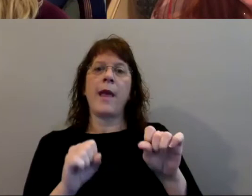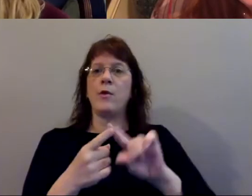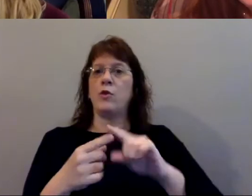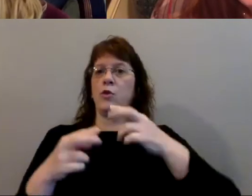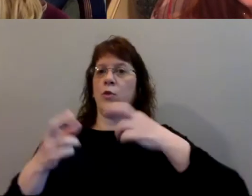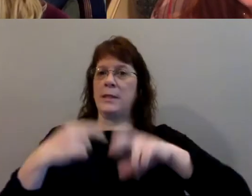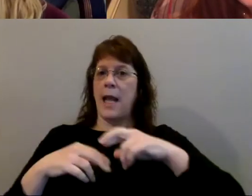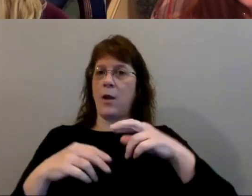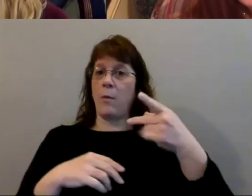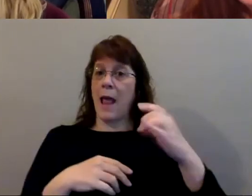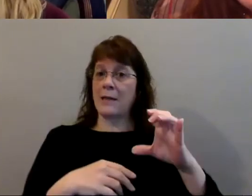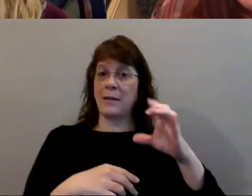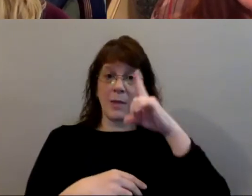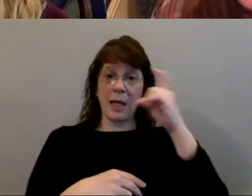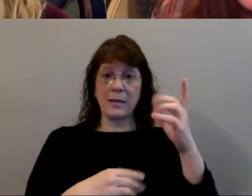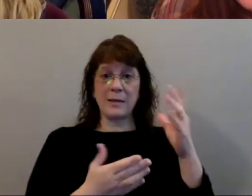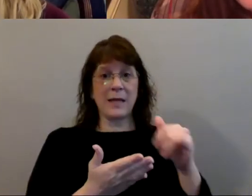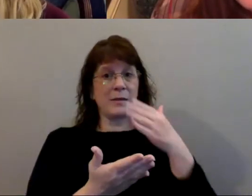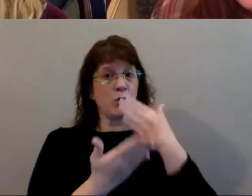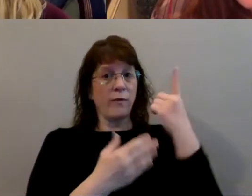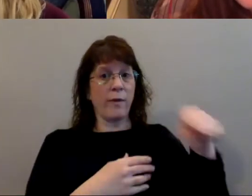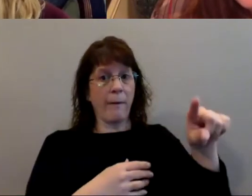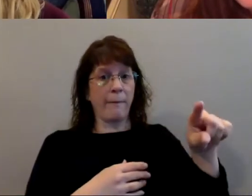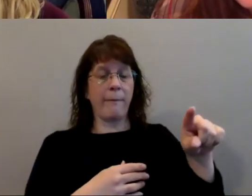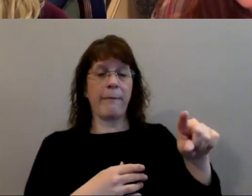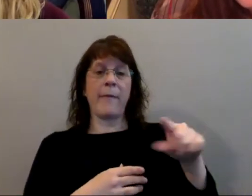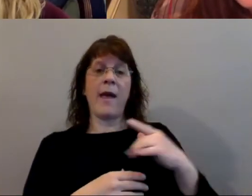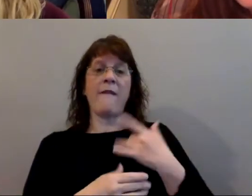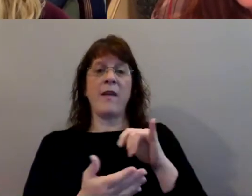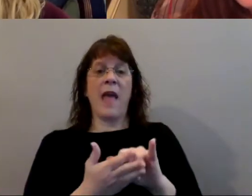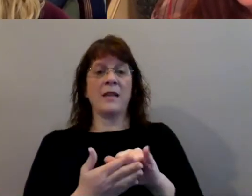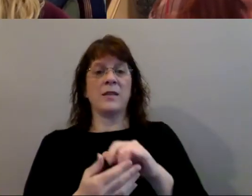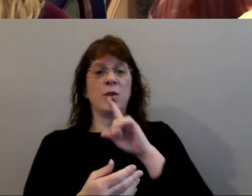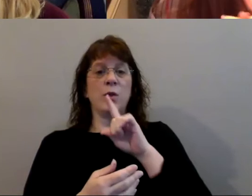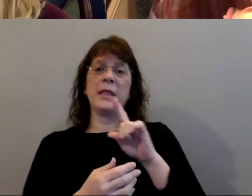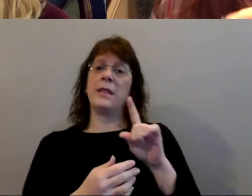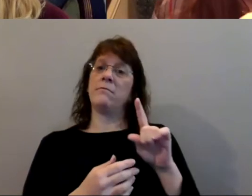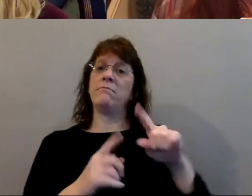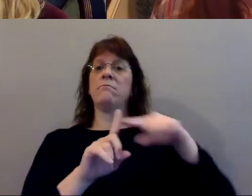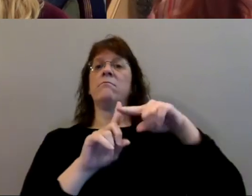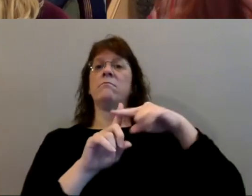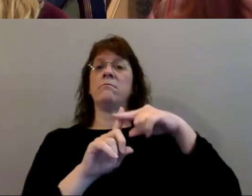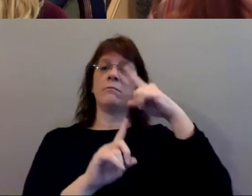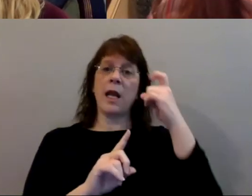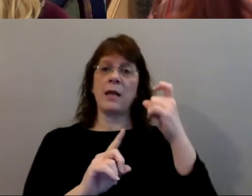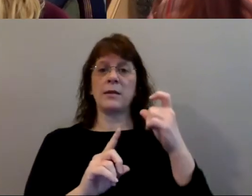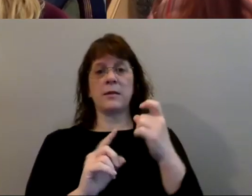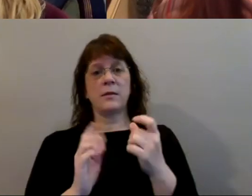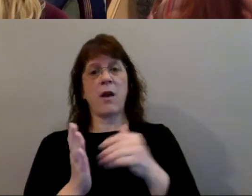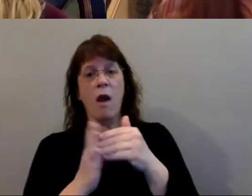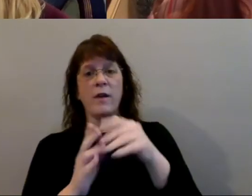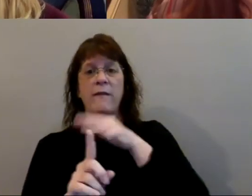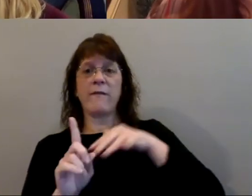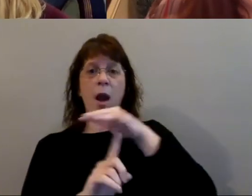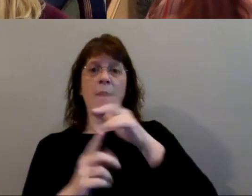it's a good feedstock for them. So I found that very heartening because, I don't know, in a lot of environmental problems, it feels like industry is just this